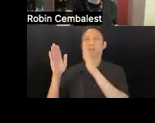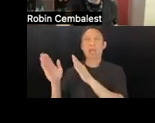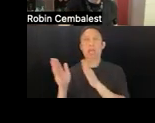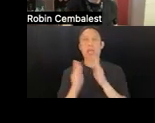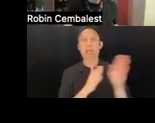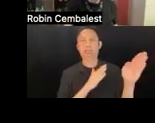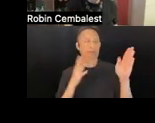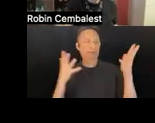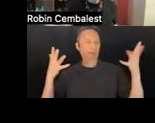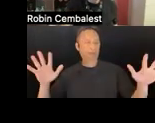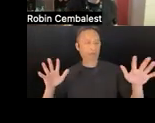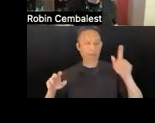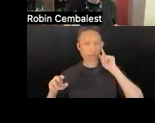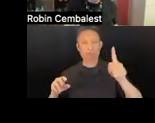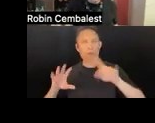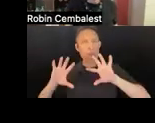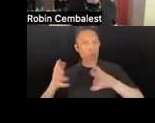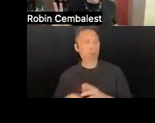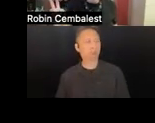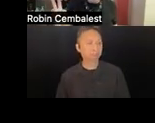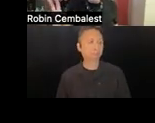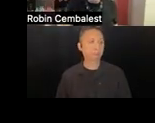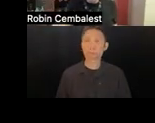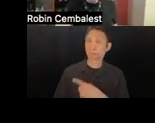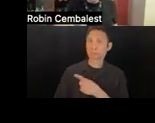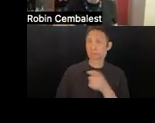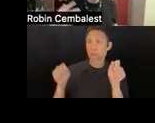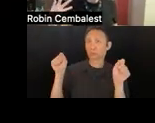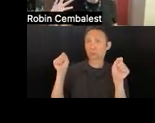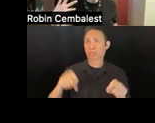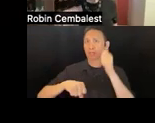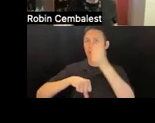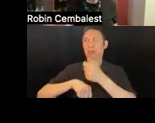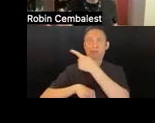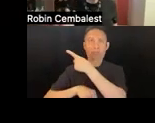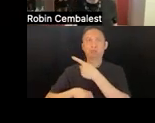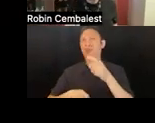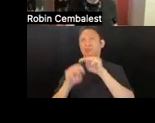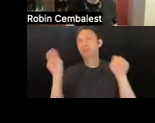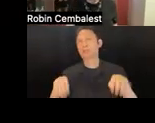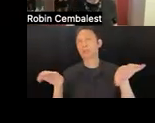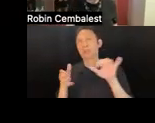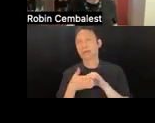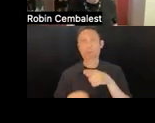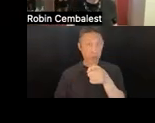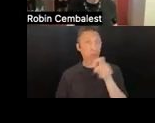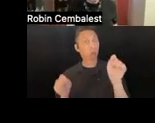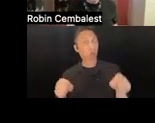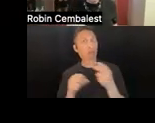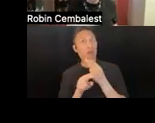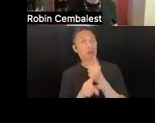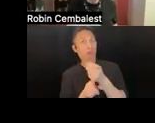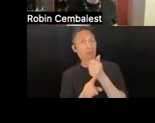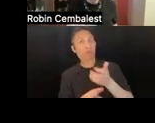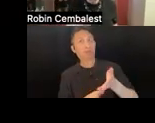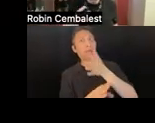group. And it is doable by, you see museums do it, but you can do it. You can figure this out ahead of time if